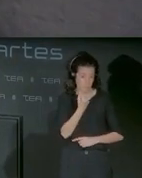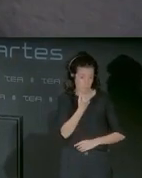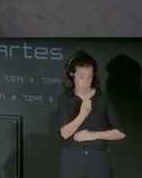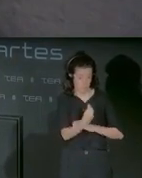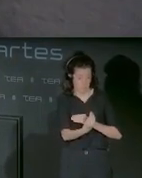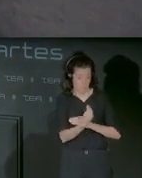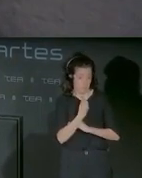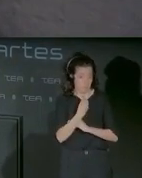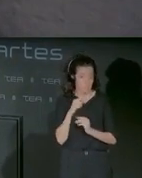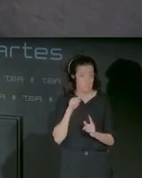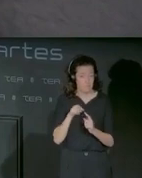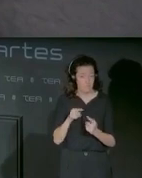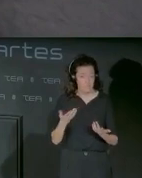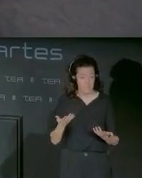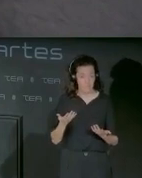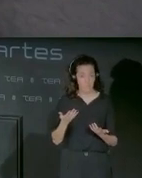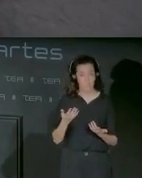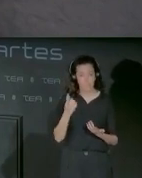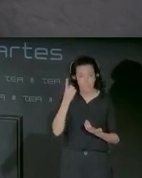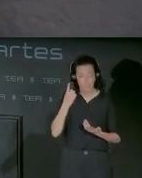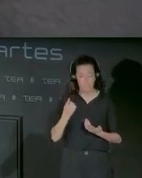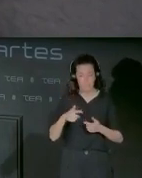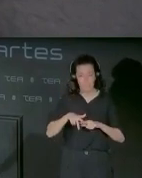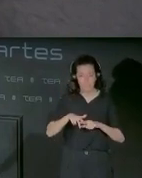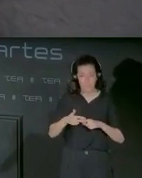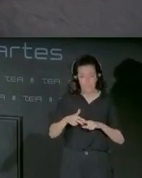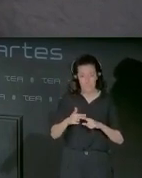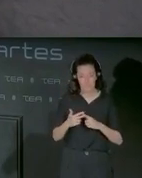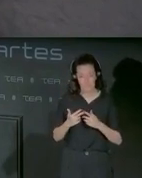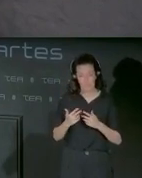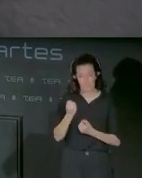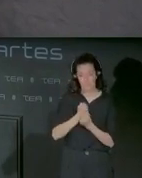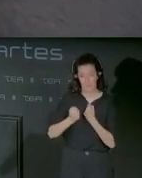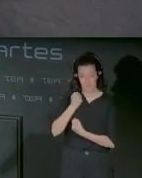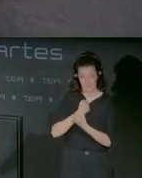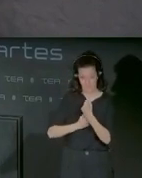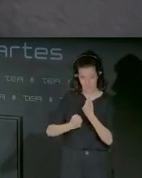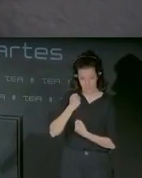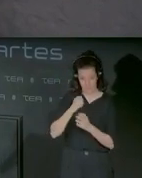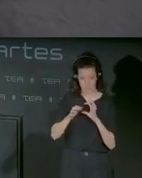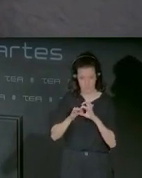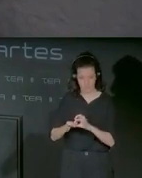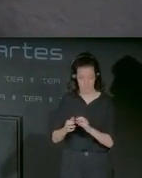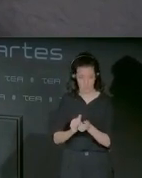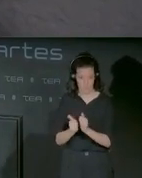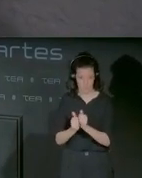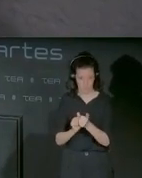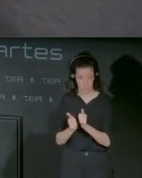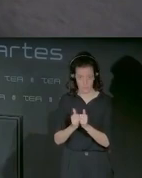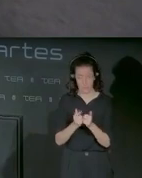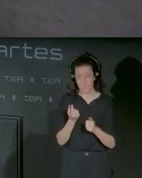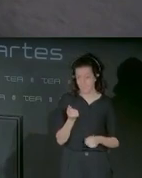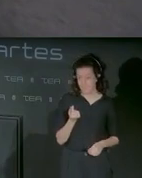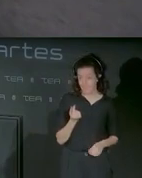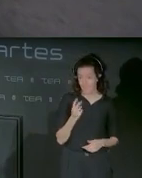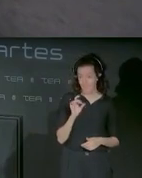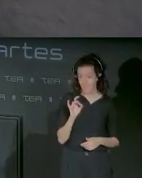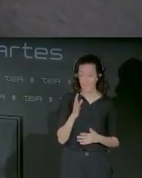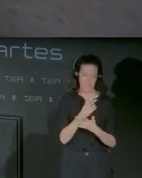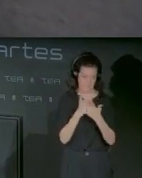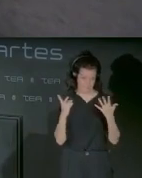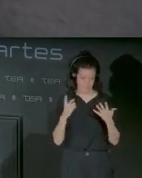is right now at 50 million a year. Actually this year we even have 70 million because the funds get stocked